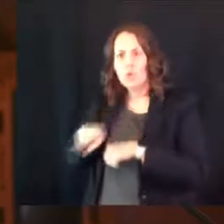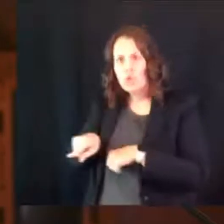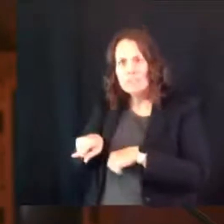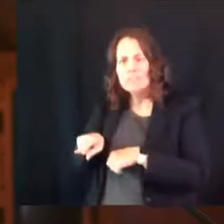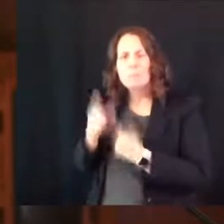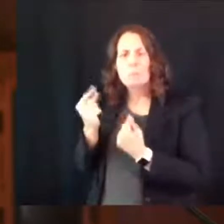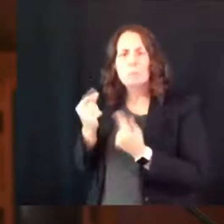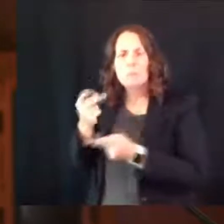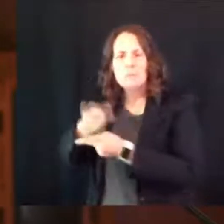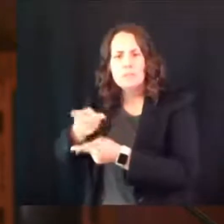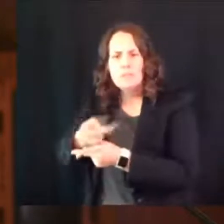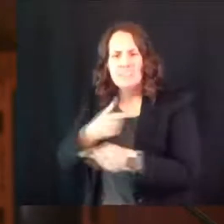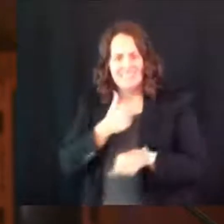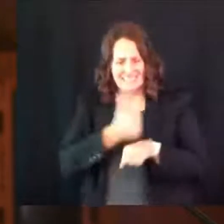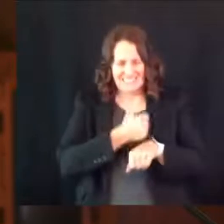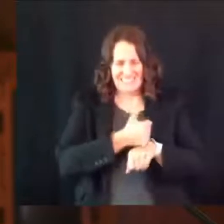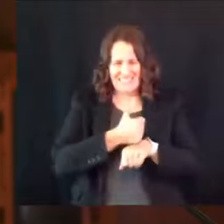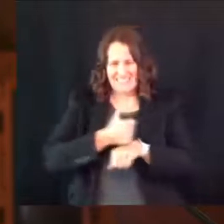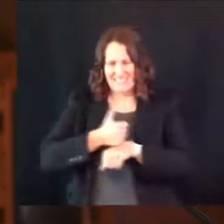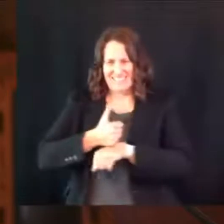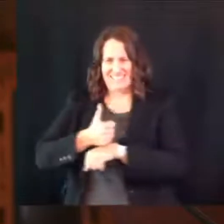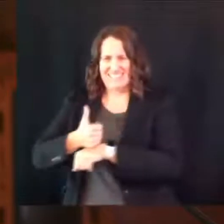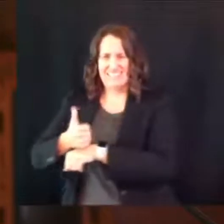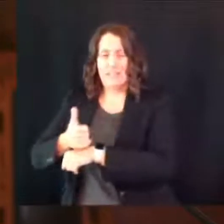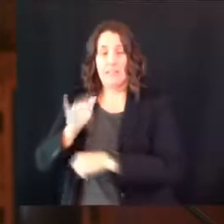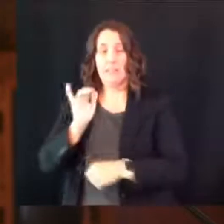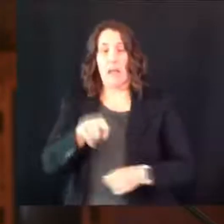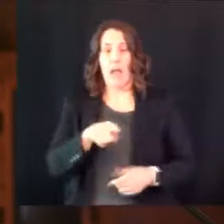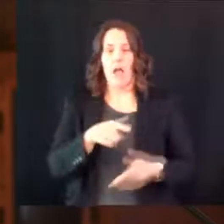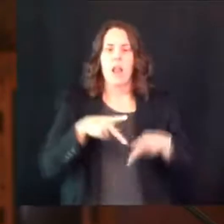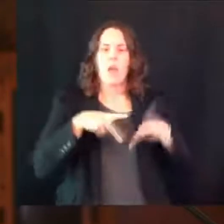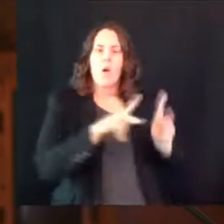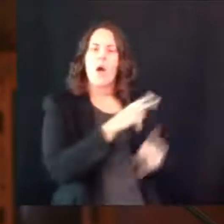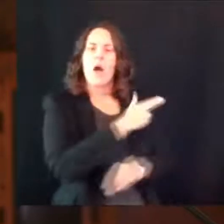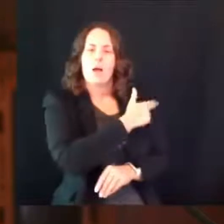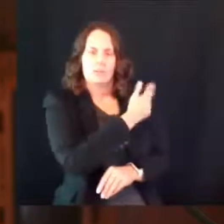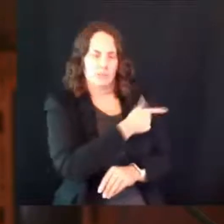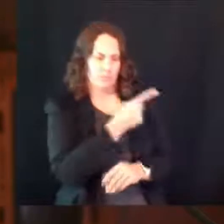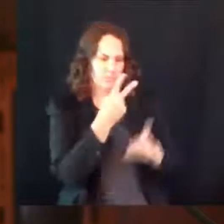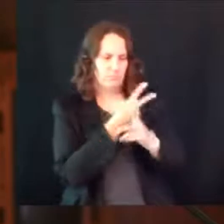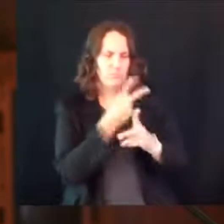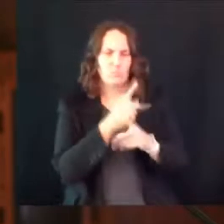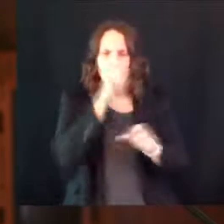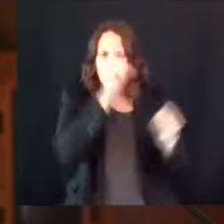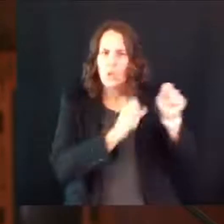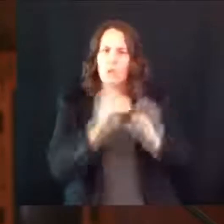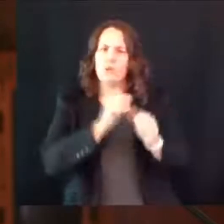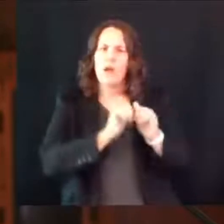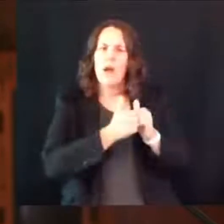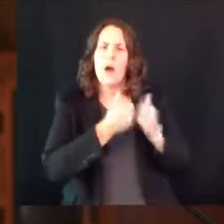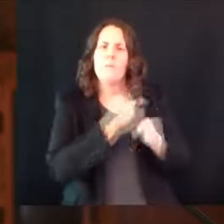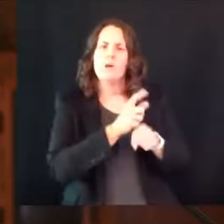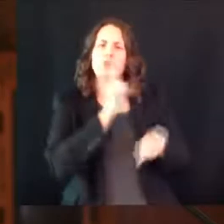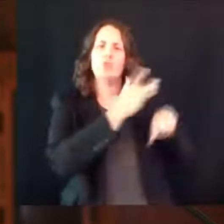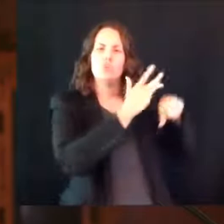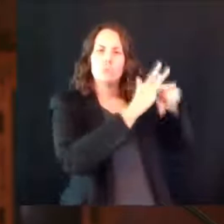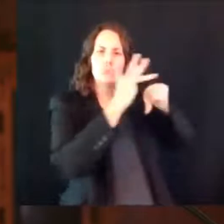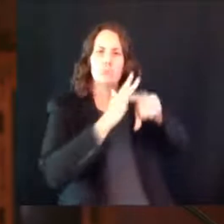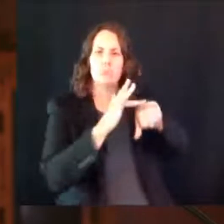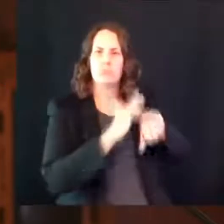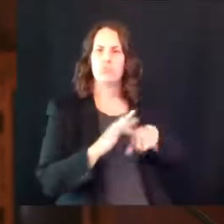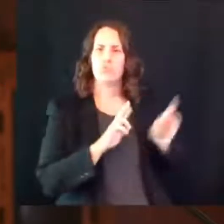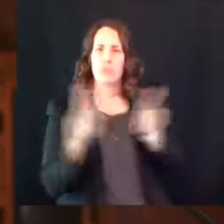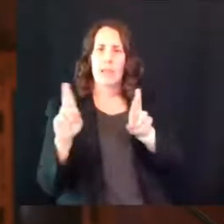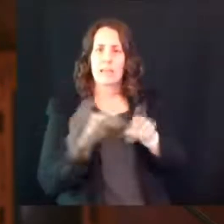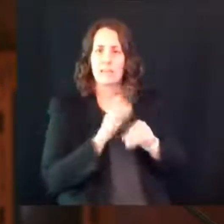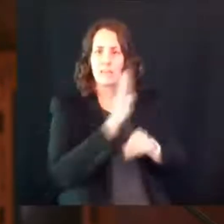surge planning and think about how they would handle cases should the hospital systems come under strain. And when